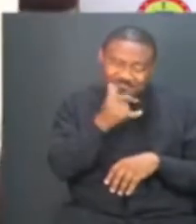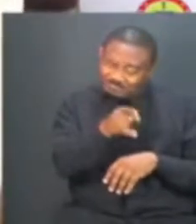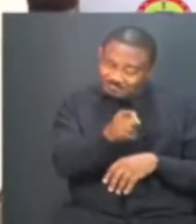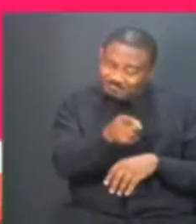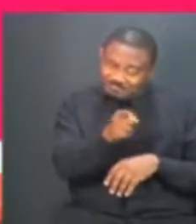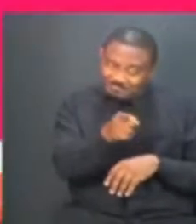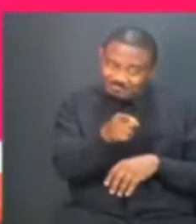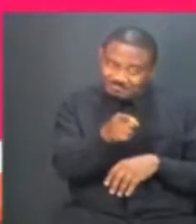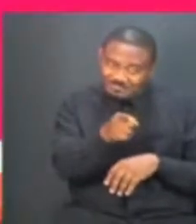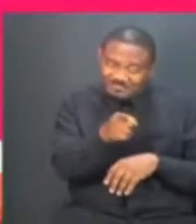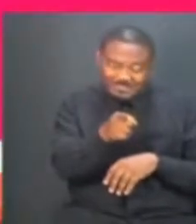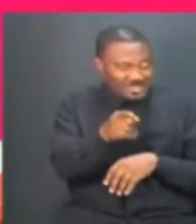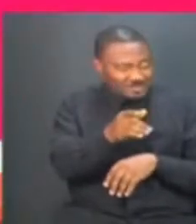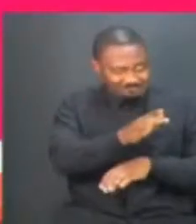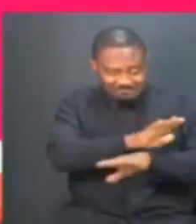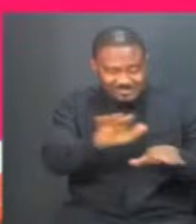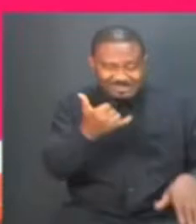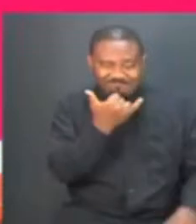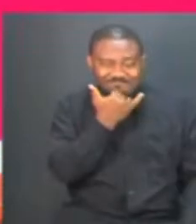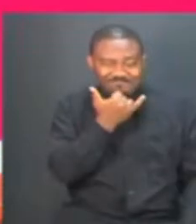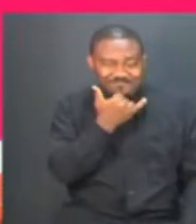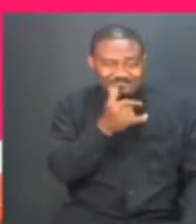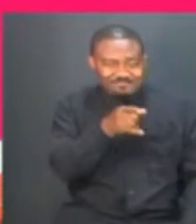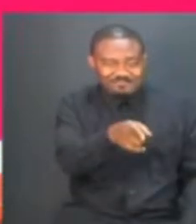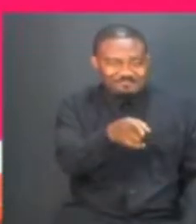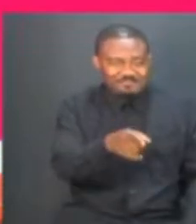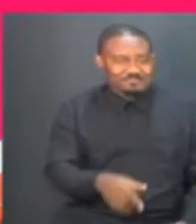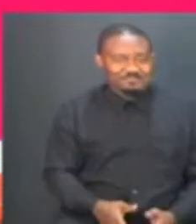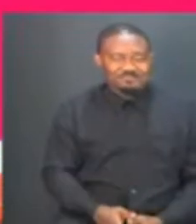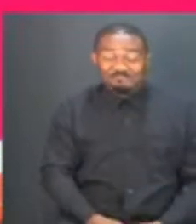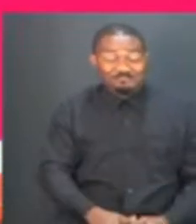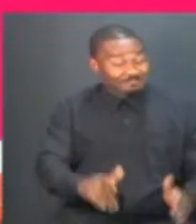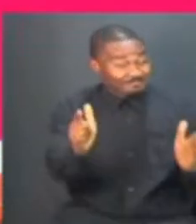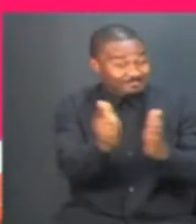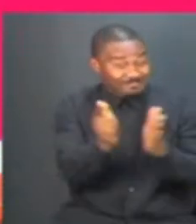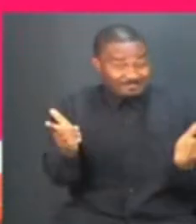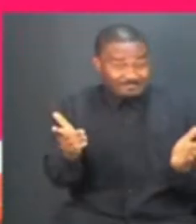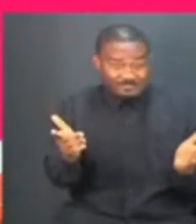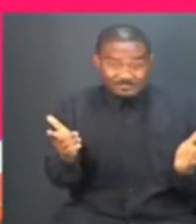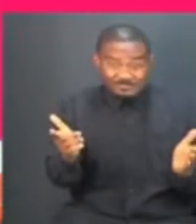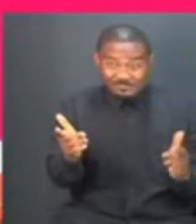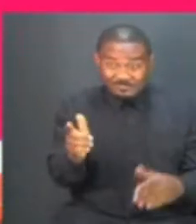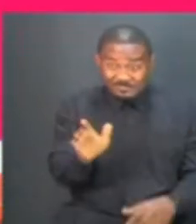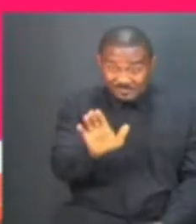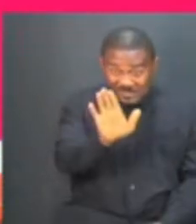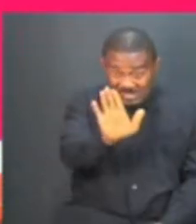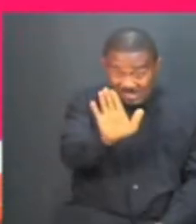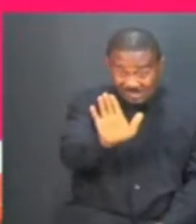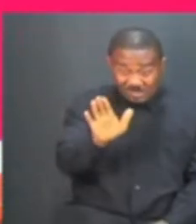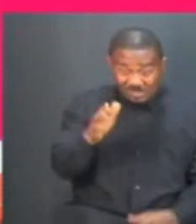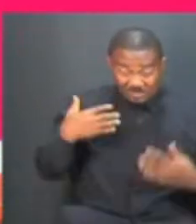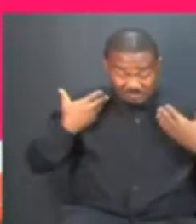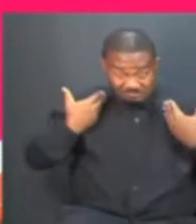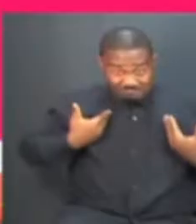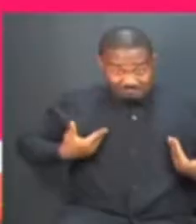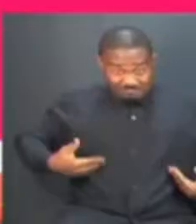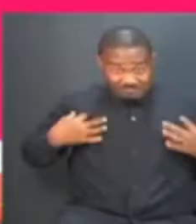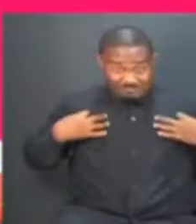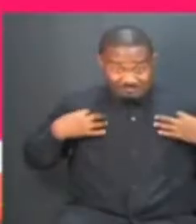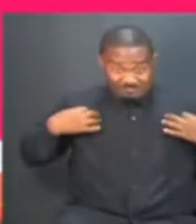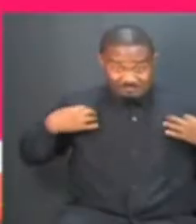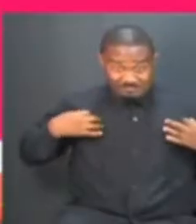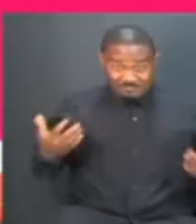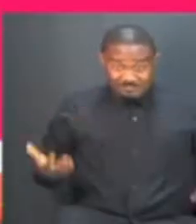I said you are out of order. The dress that you are putting on, if he please the person wearing